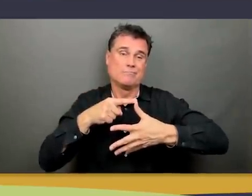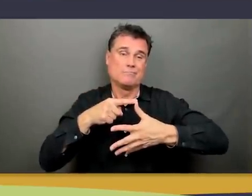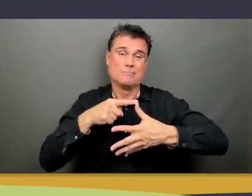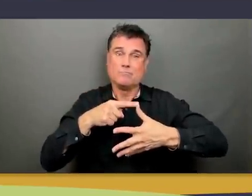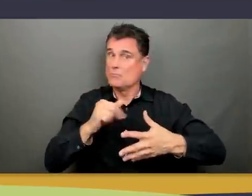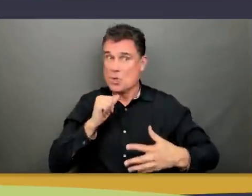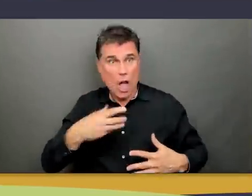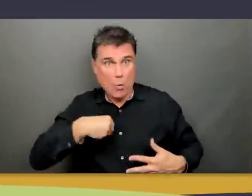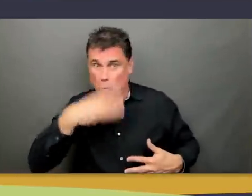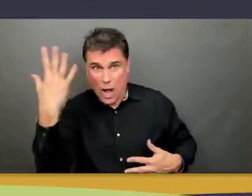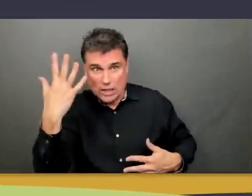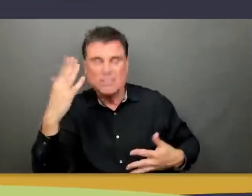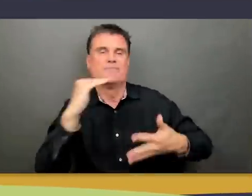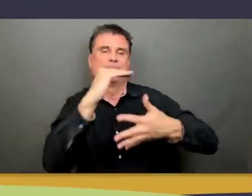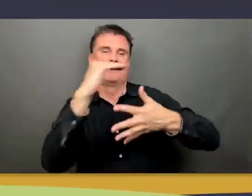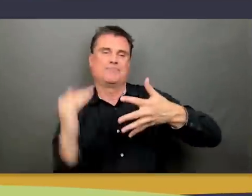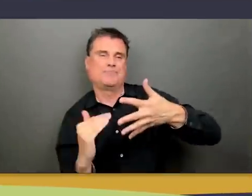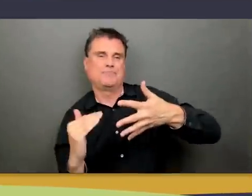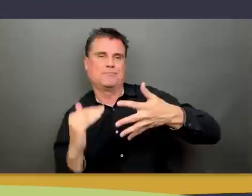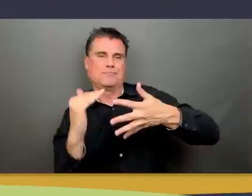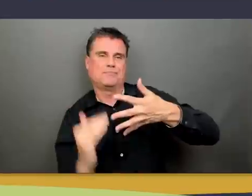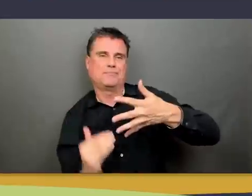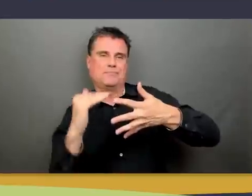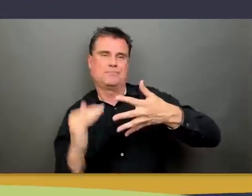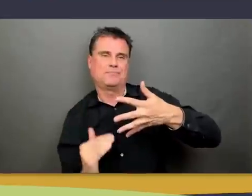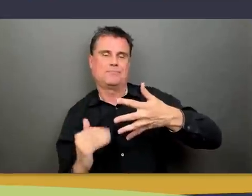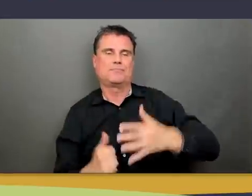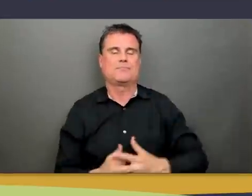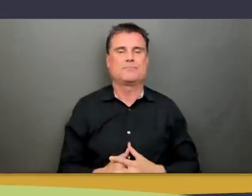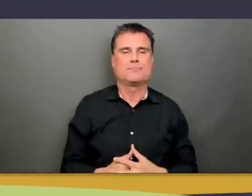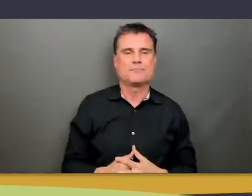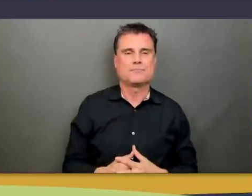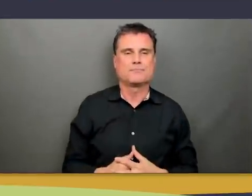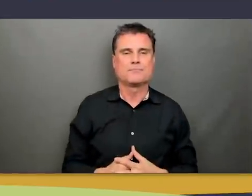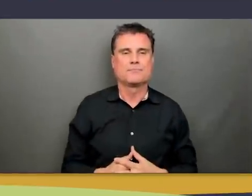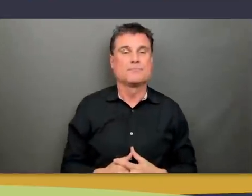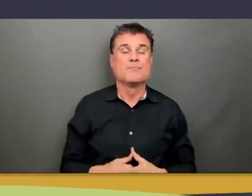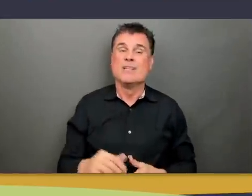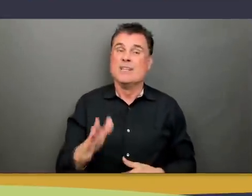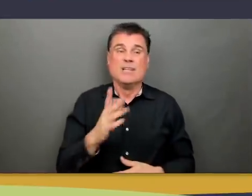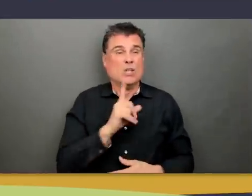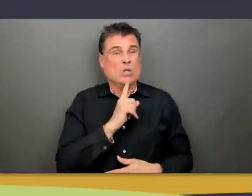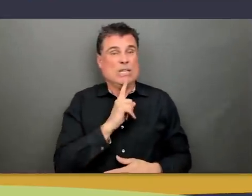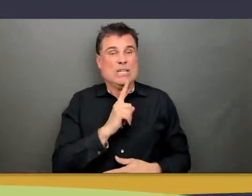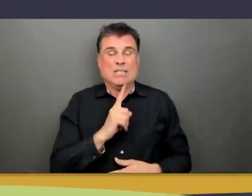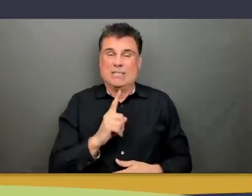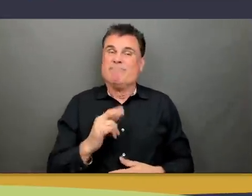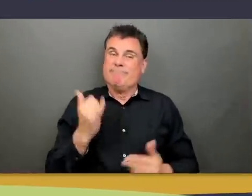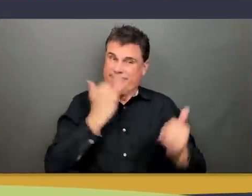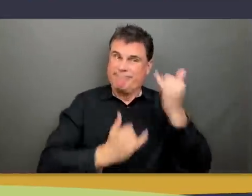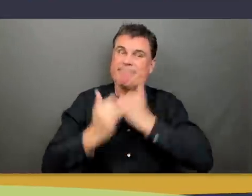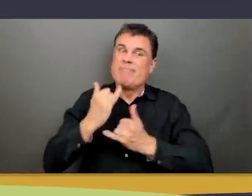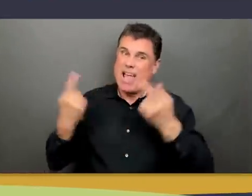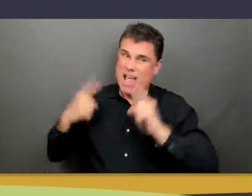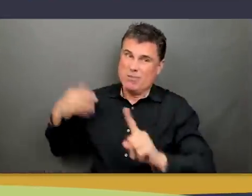this structure, state violence, miseducation, social norms have all been used to reinforce